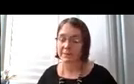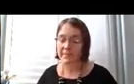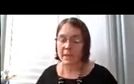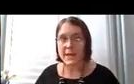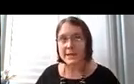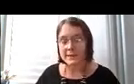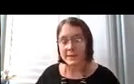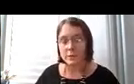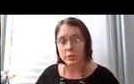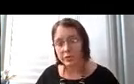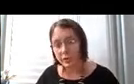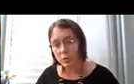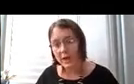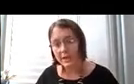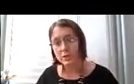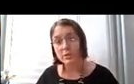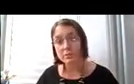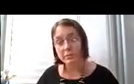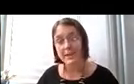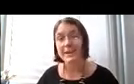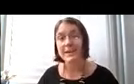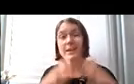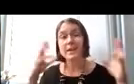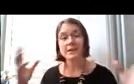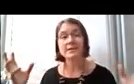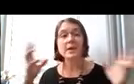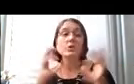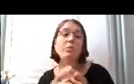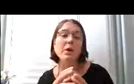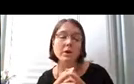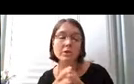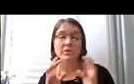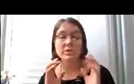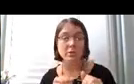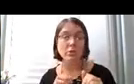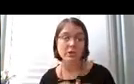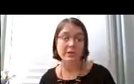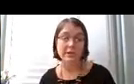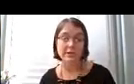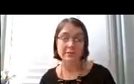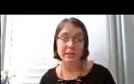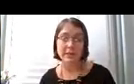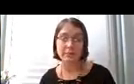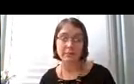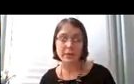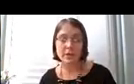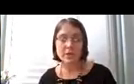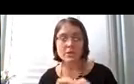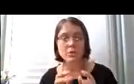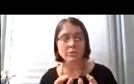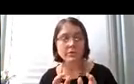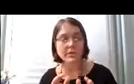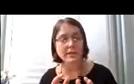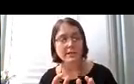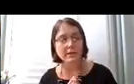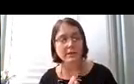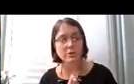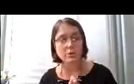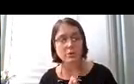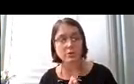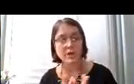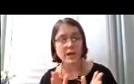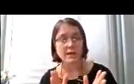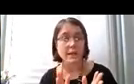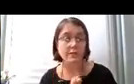employees. And this is also where you can bring in external partners to support this lesson plan. So all of the